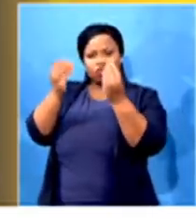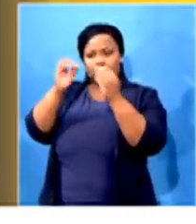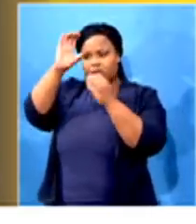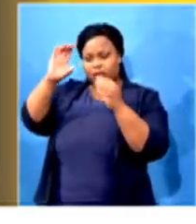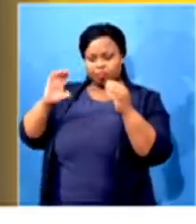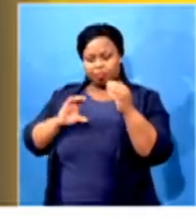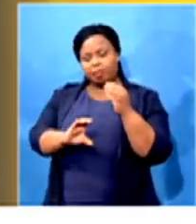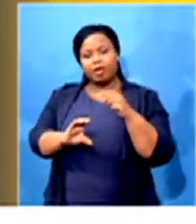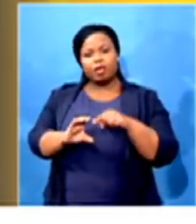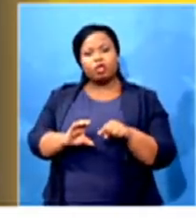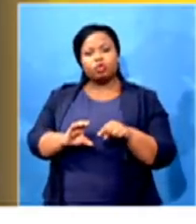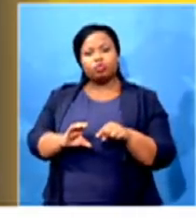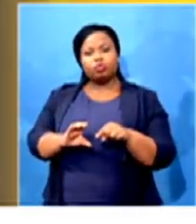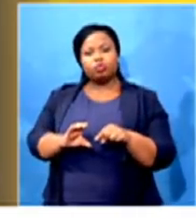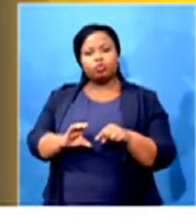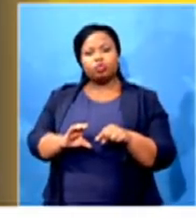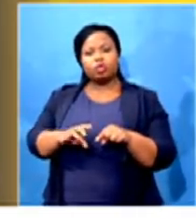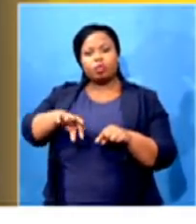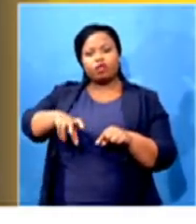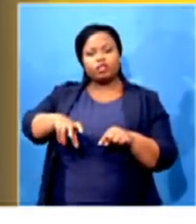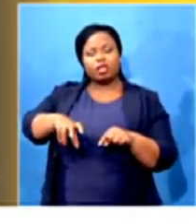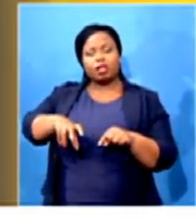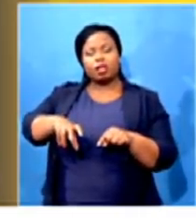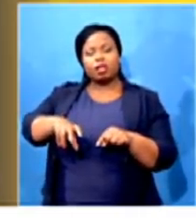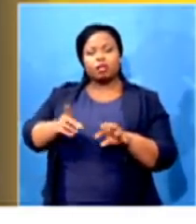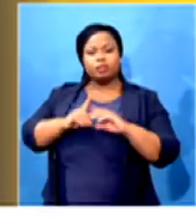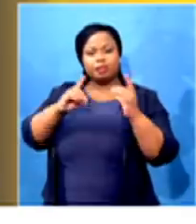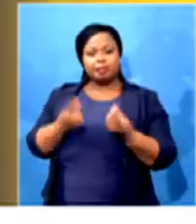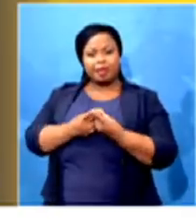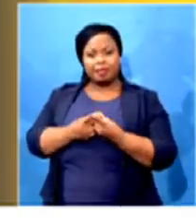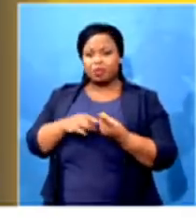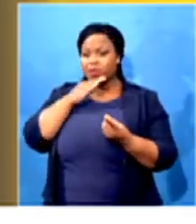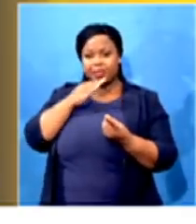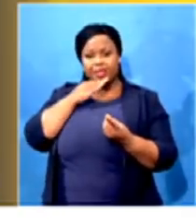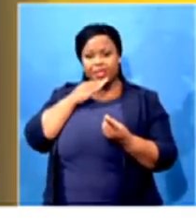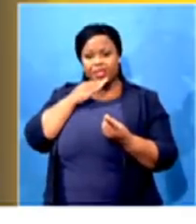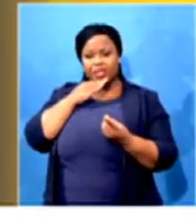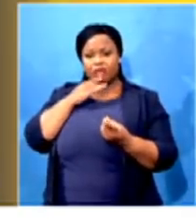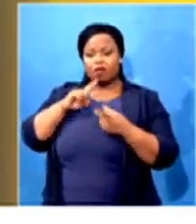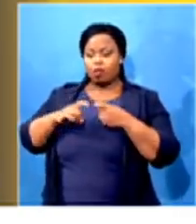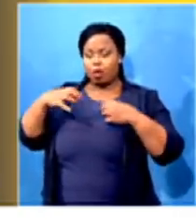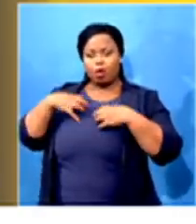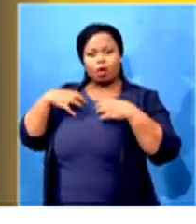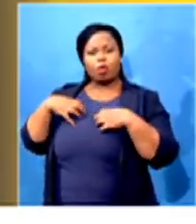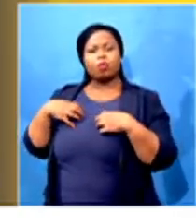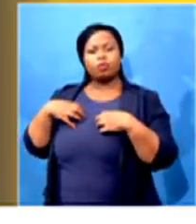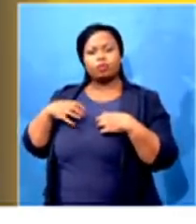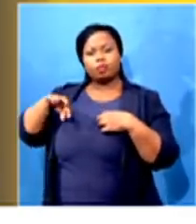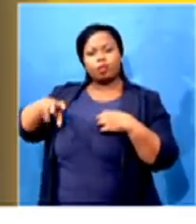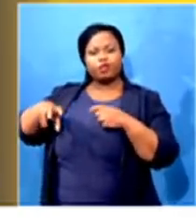the provincial to the provincial department, which means it comes from our own boat as a